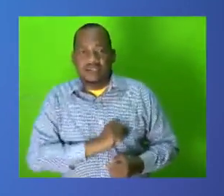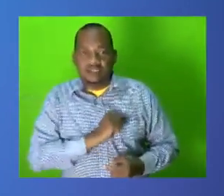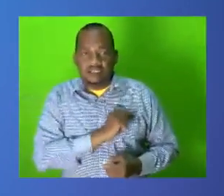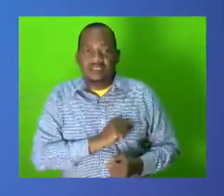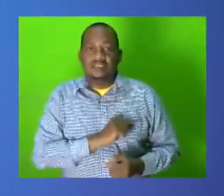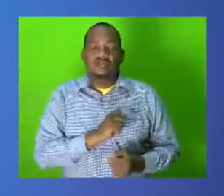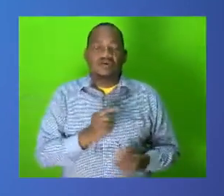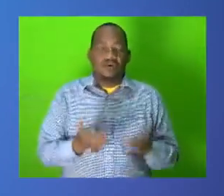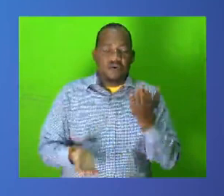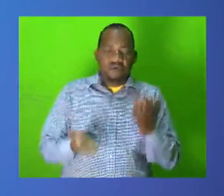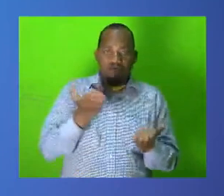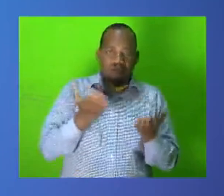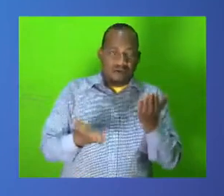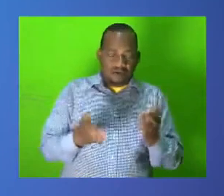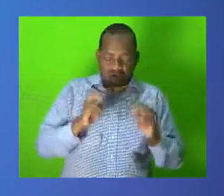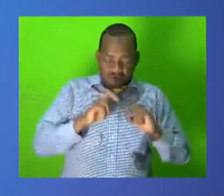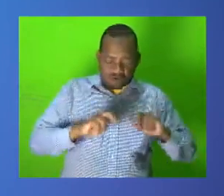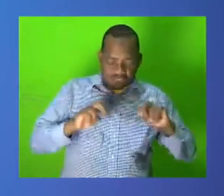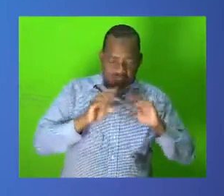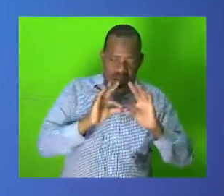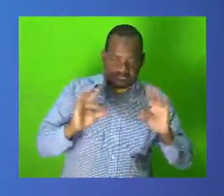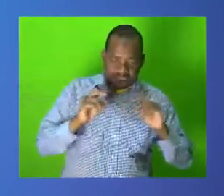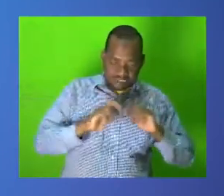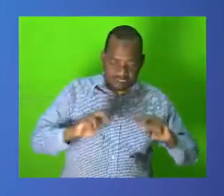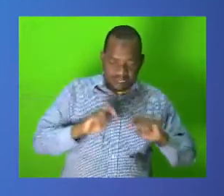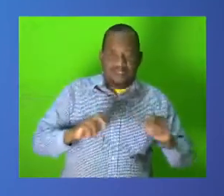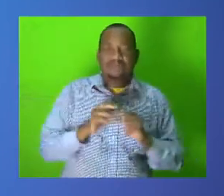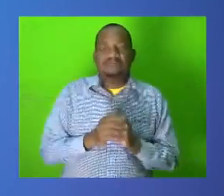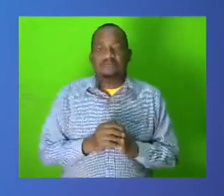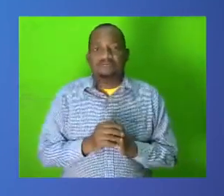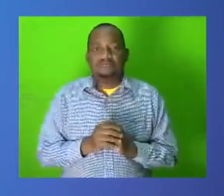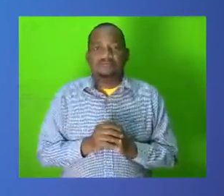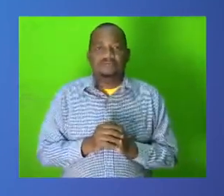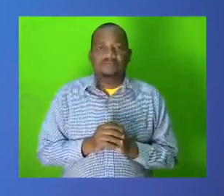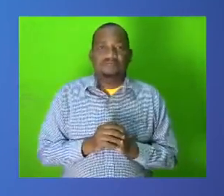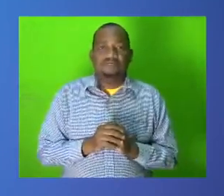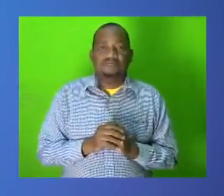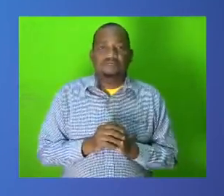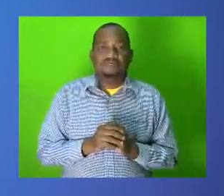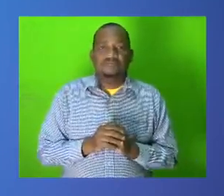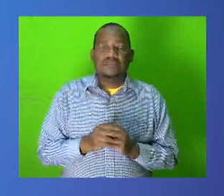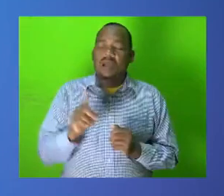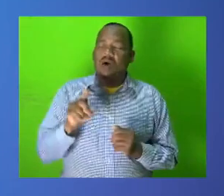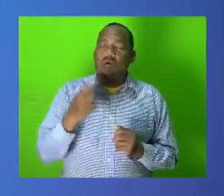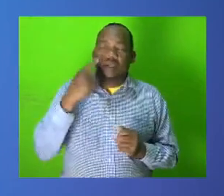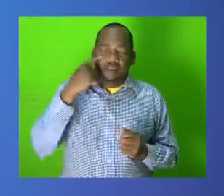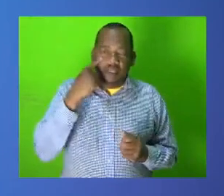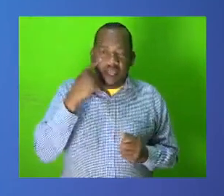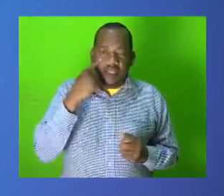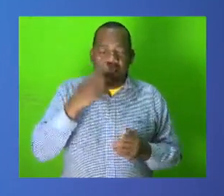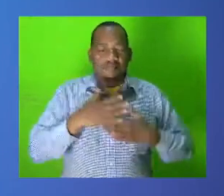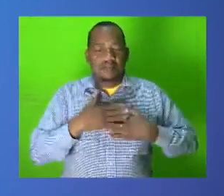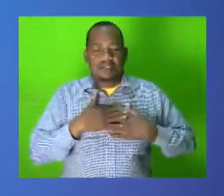of a good research. Here down you can discuss the characteristics of good research. Who can try, my dear